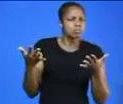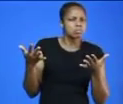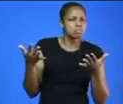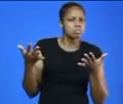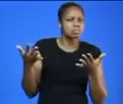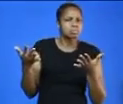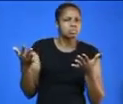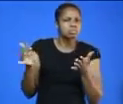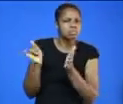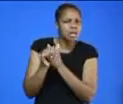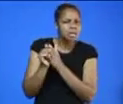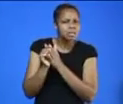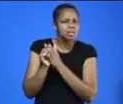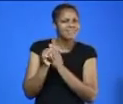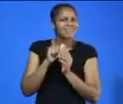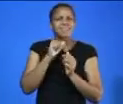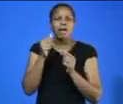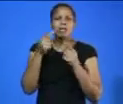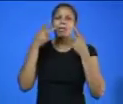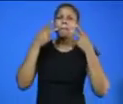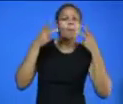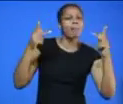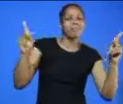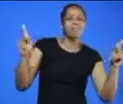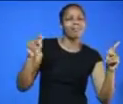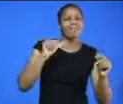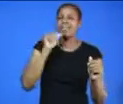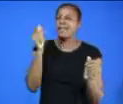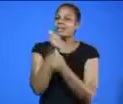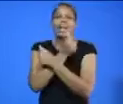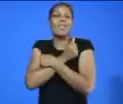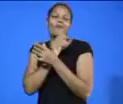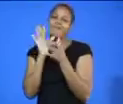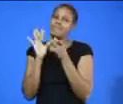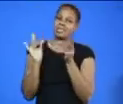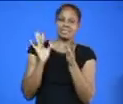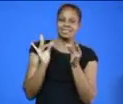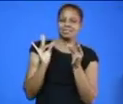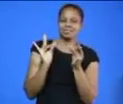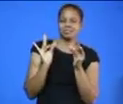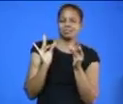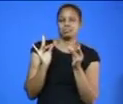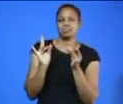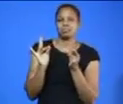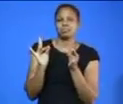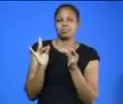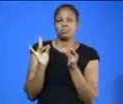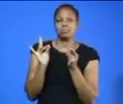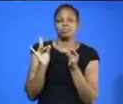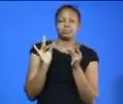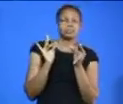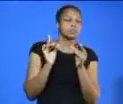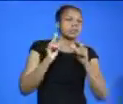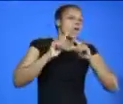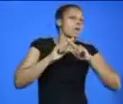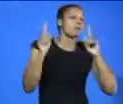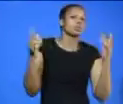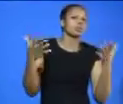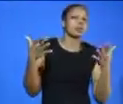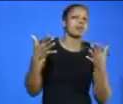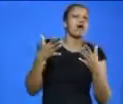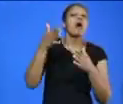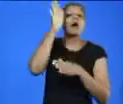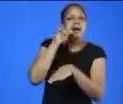a rather unpopular and unloved message. But it is more so a